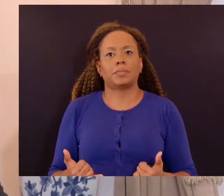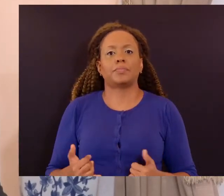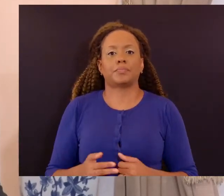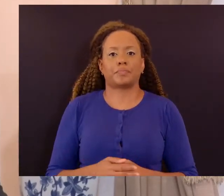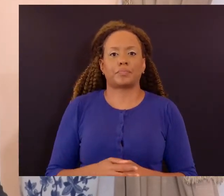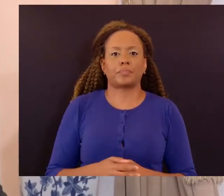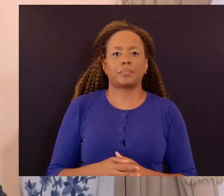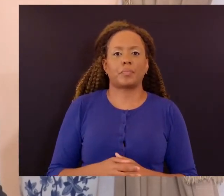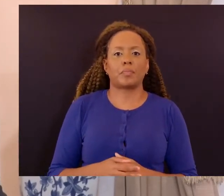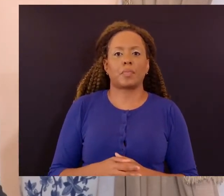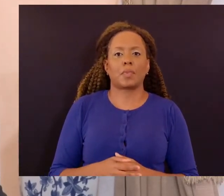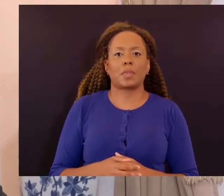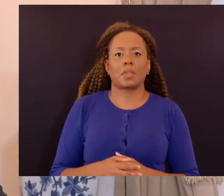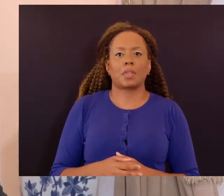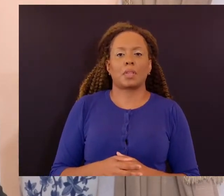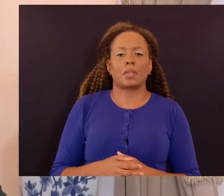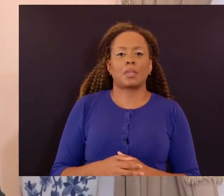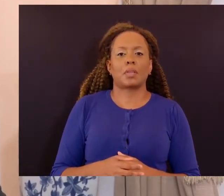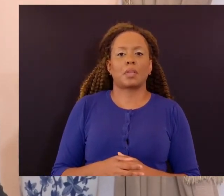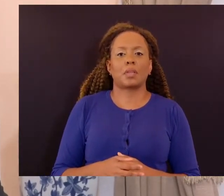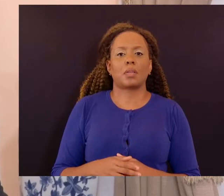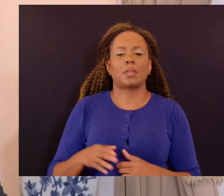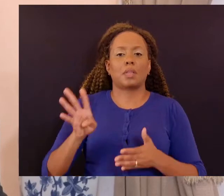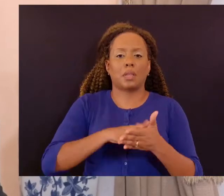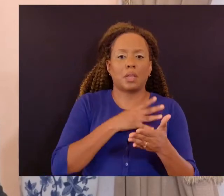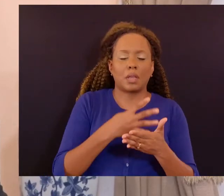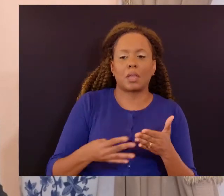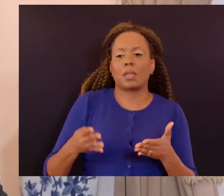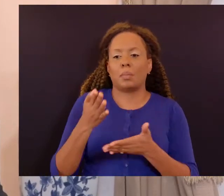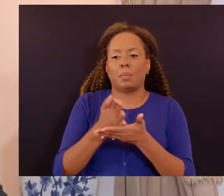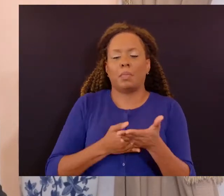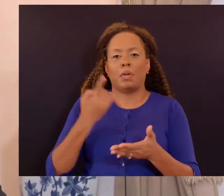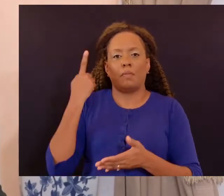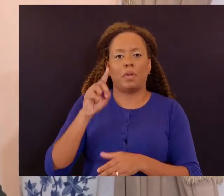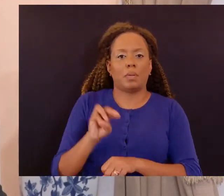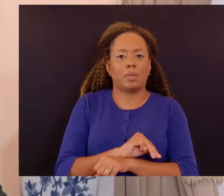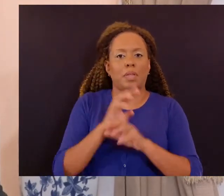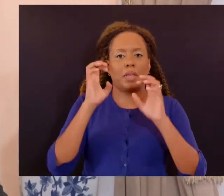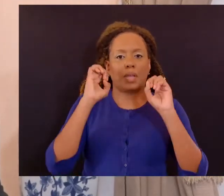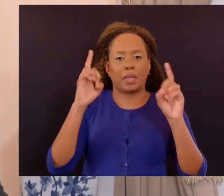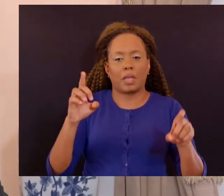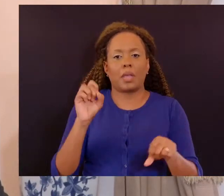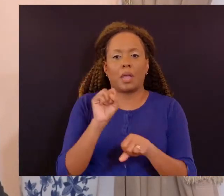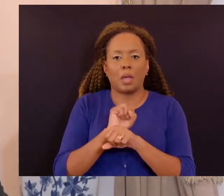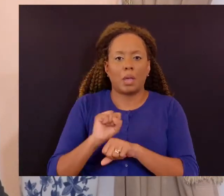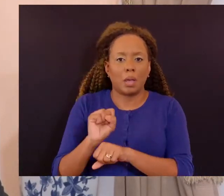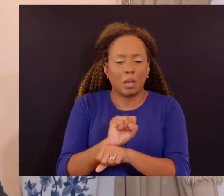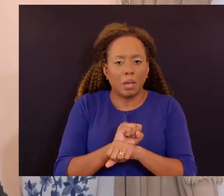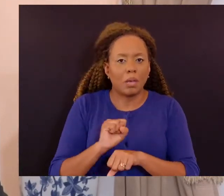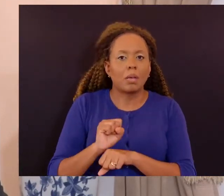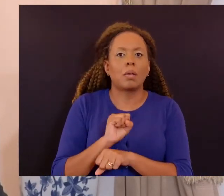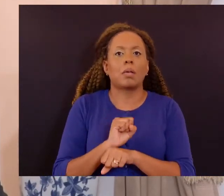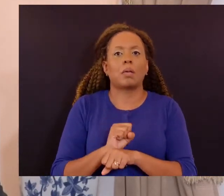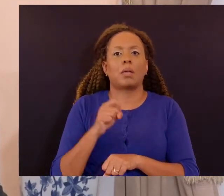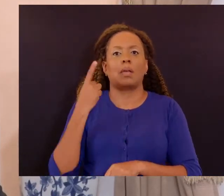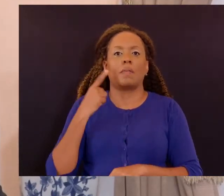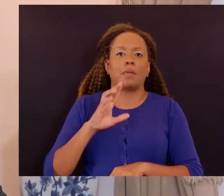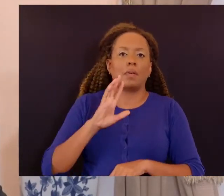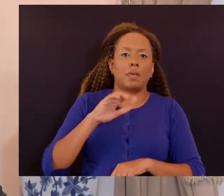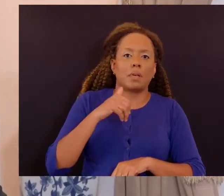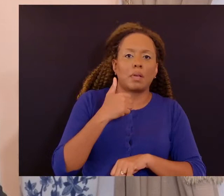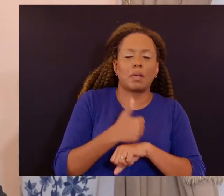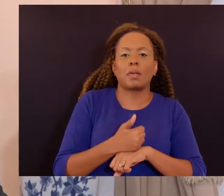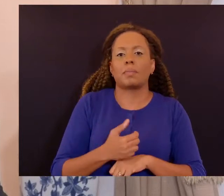curriculum and examination sections of the Ministry of Education work together to set and administer the Barbados Secondary